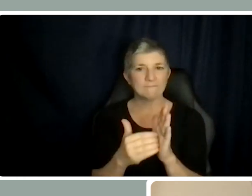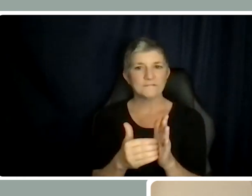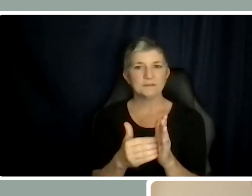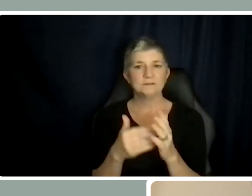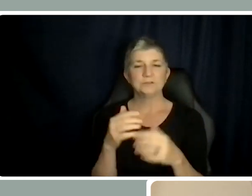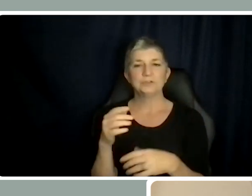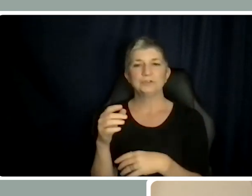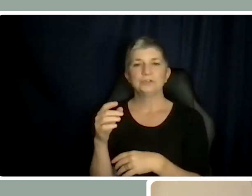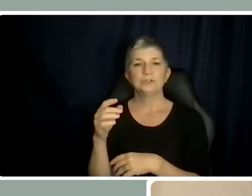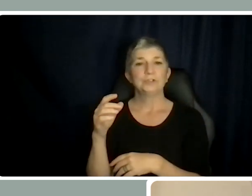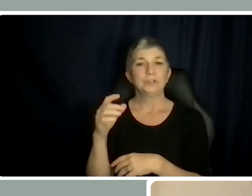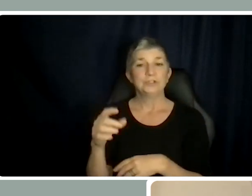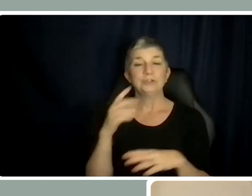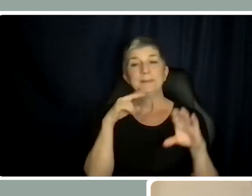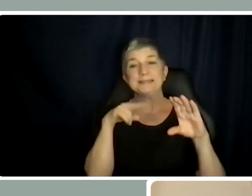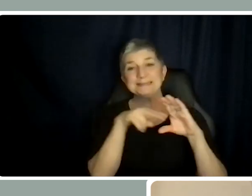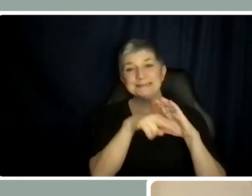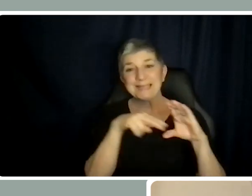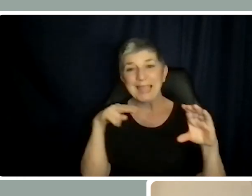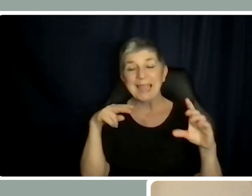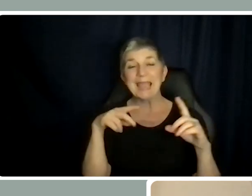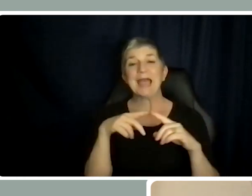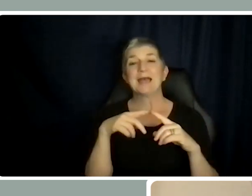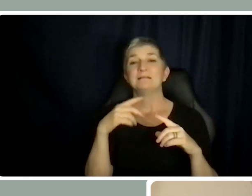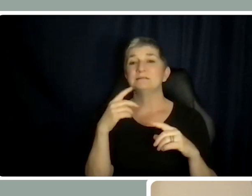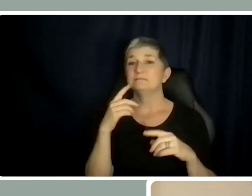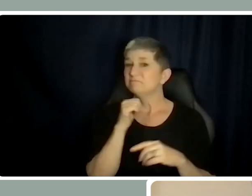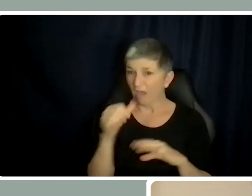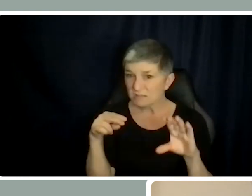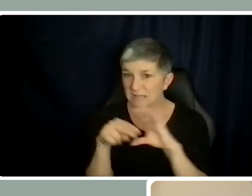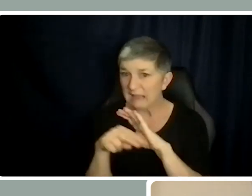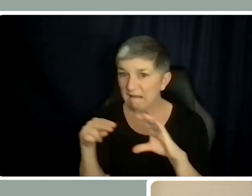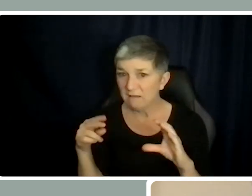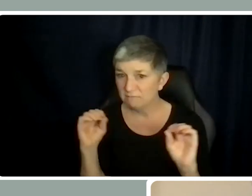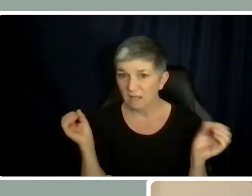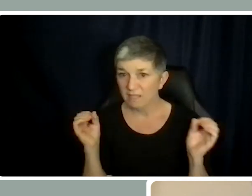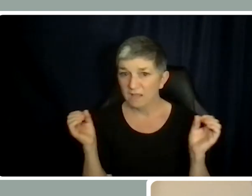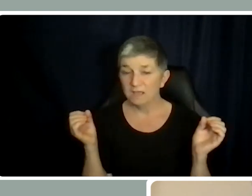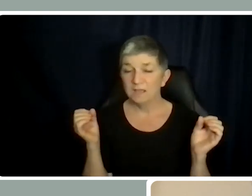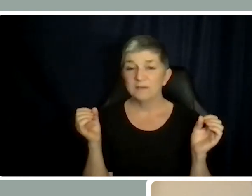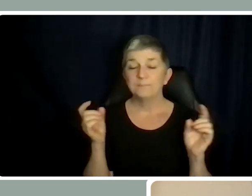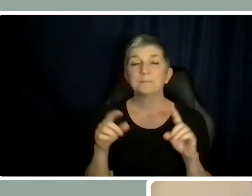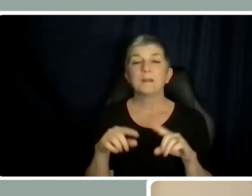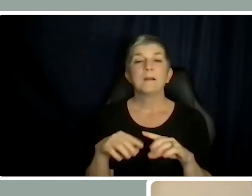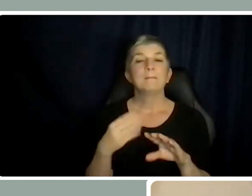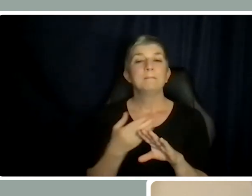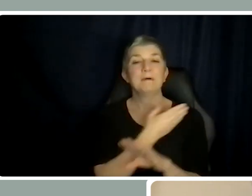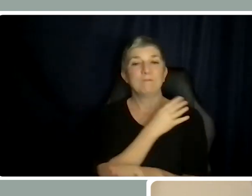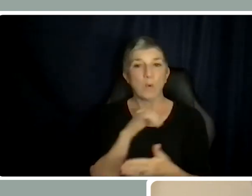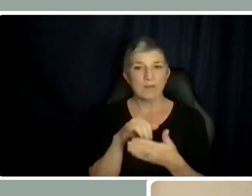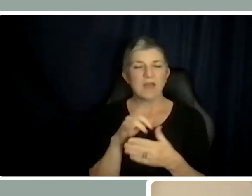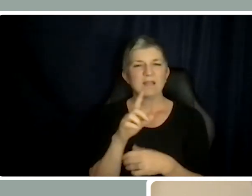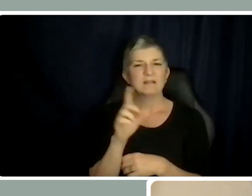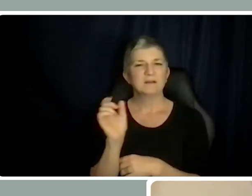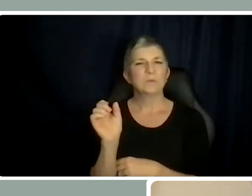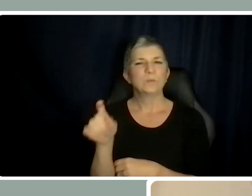should you get scans? Should you get scans at all? But before we get into that, there is a